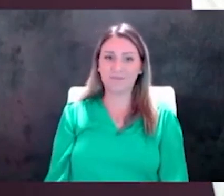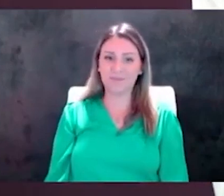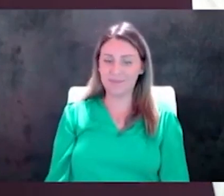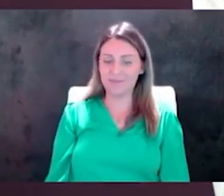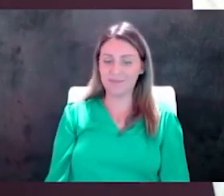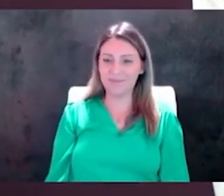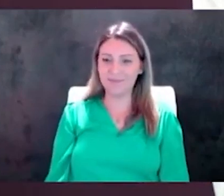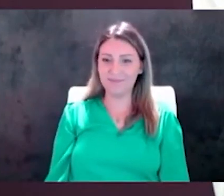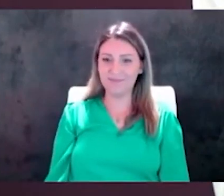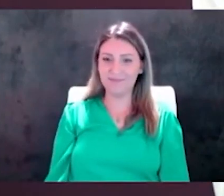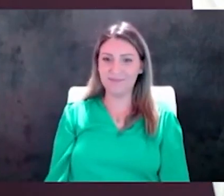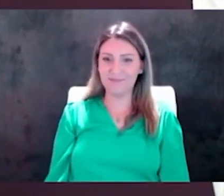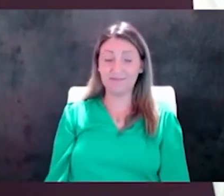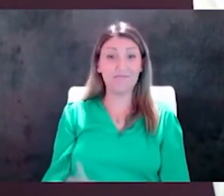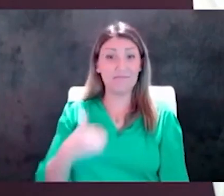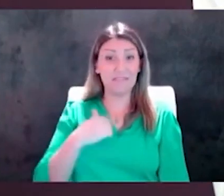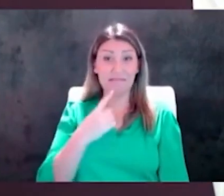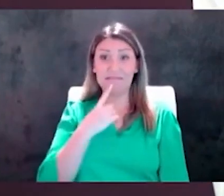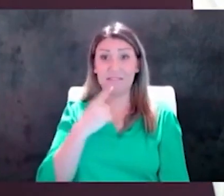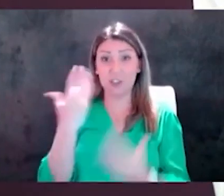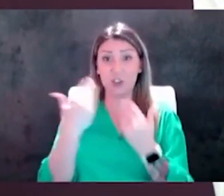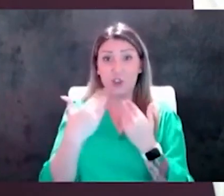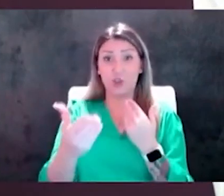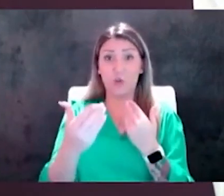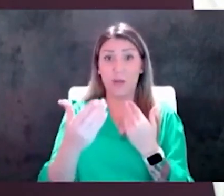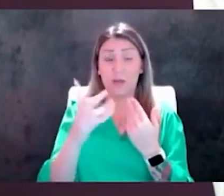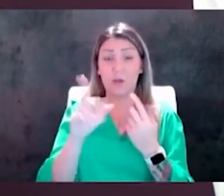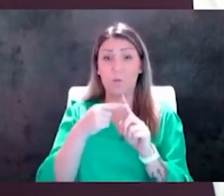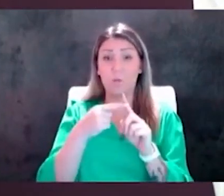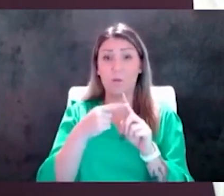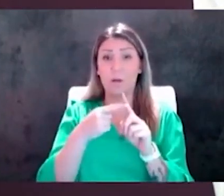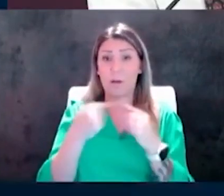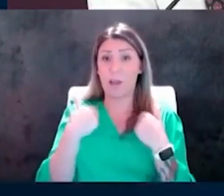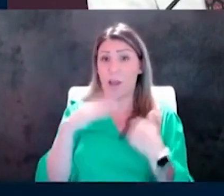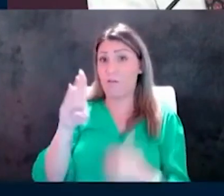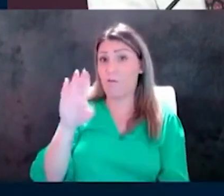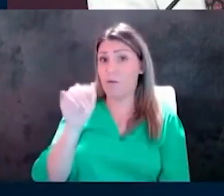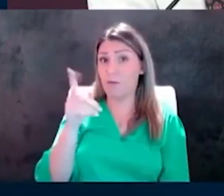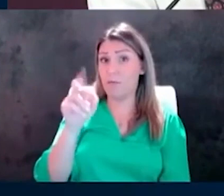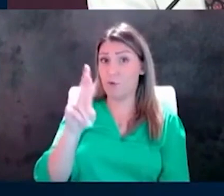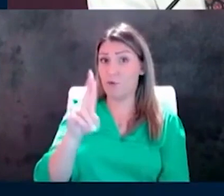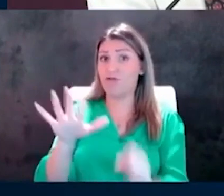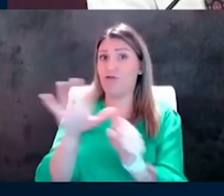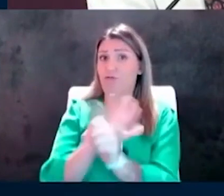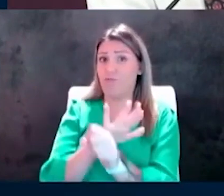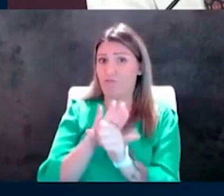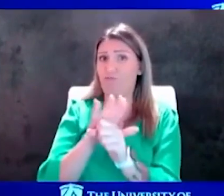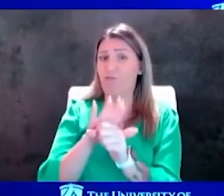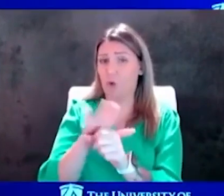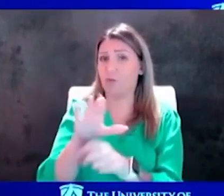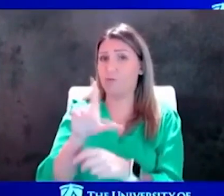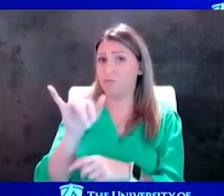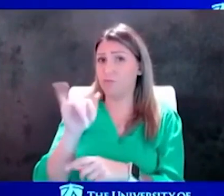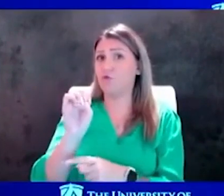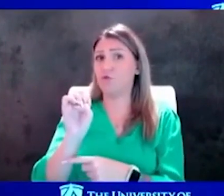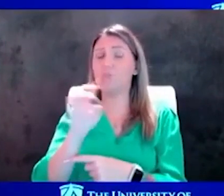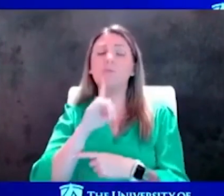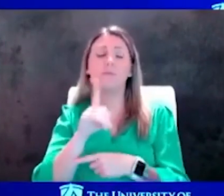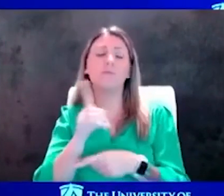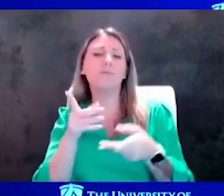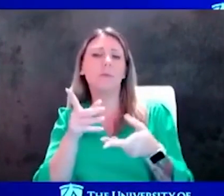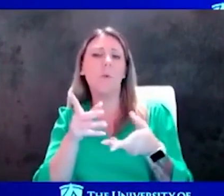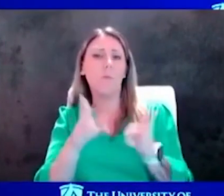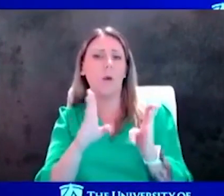I would say go ahead, but then when you get the booster, you're going to get a full dose booster 3 weeks later. I think that's the way to do it. You know, again, we're talking more